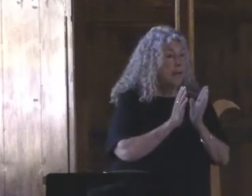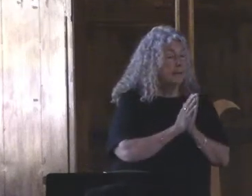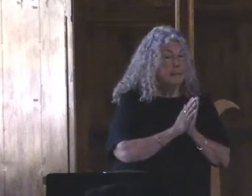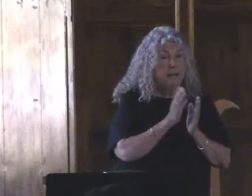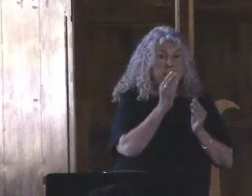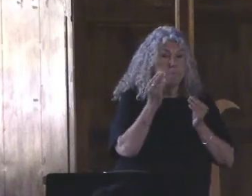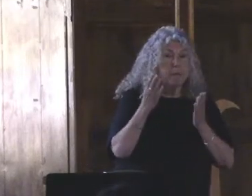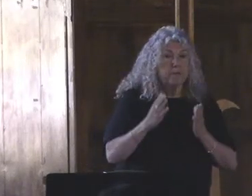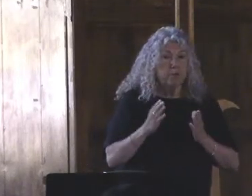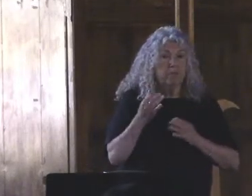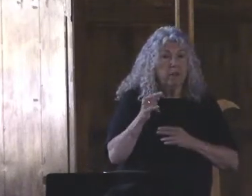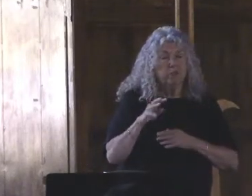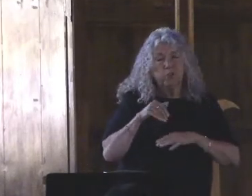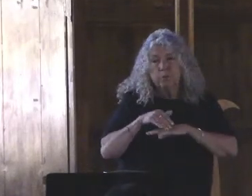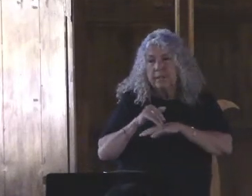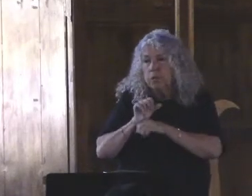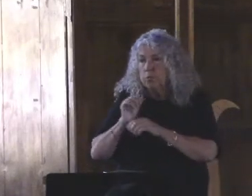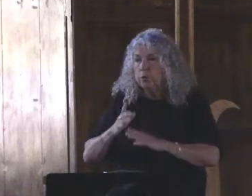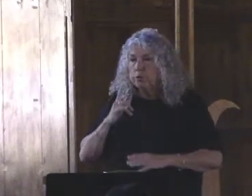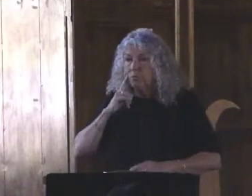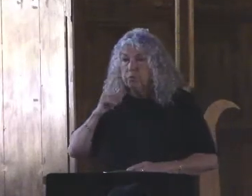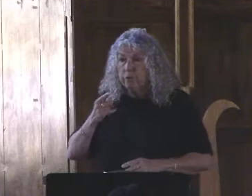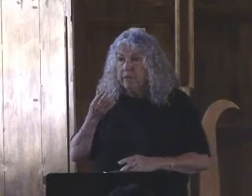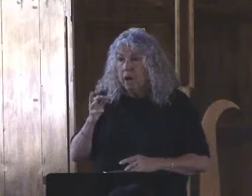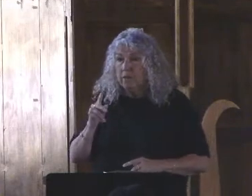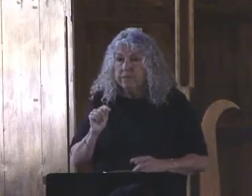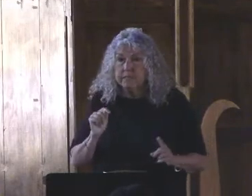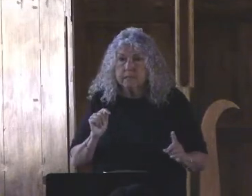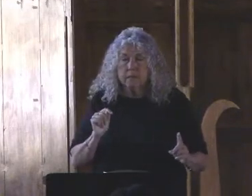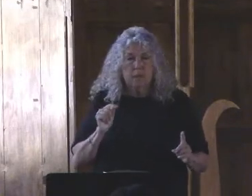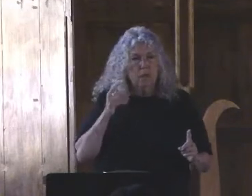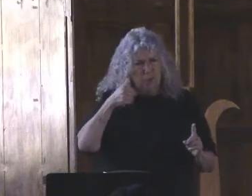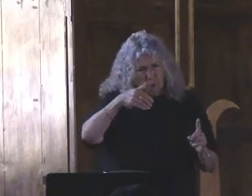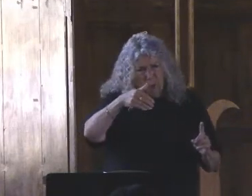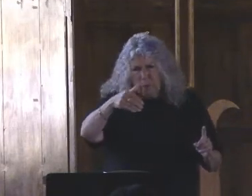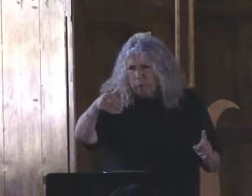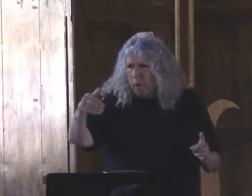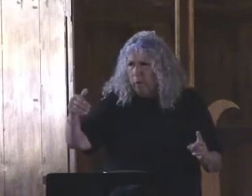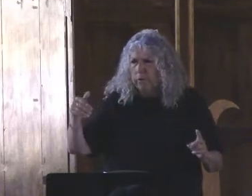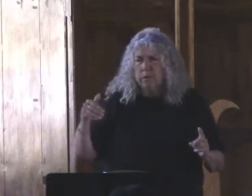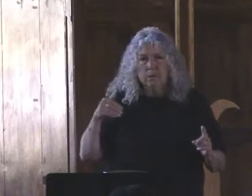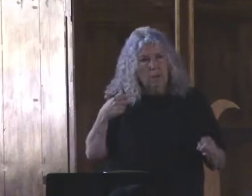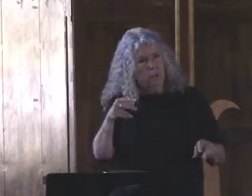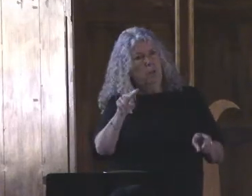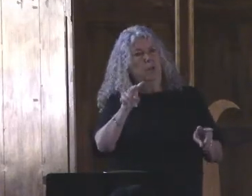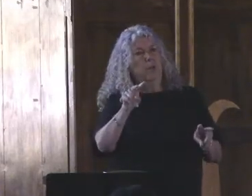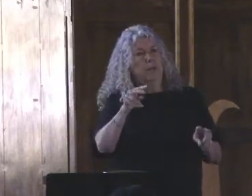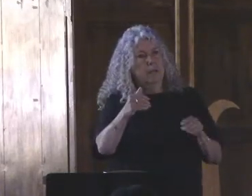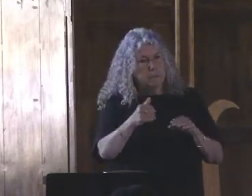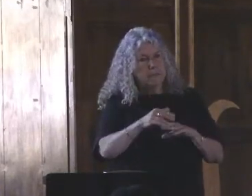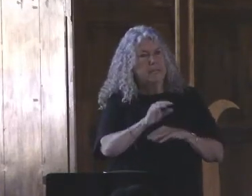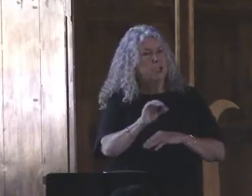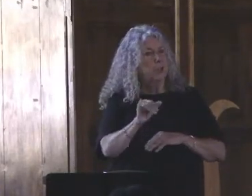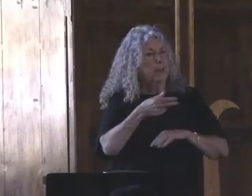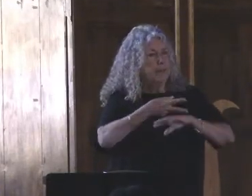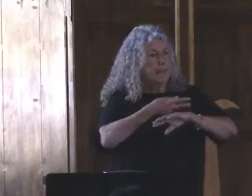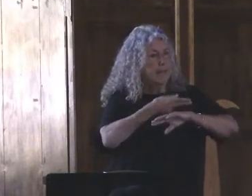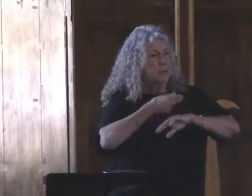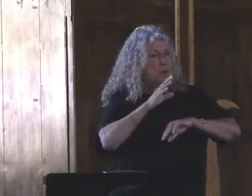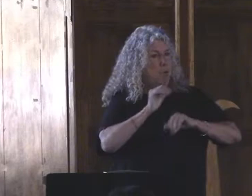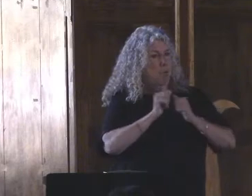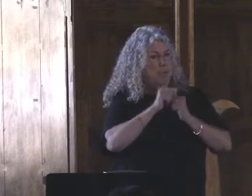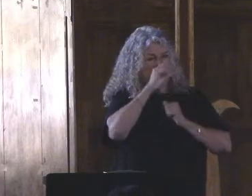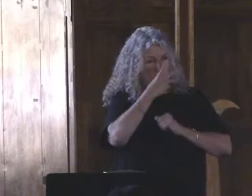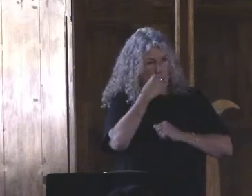of the harvest to send out laborers for his harvest. Go on your way. Behold, I'm sending you like lambs among